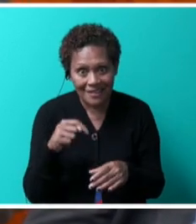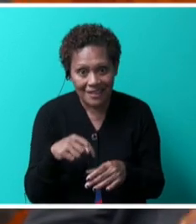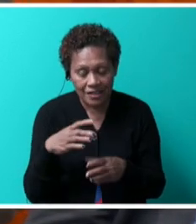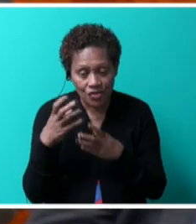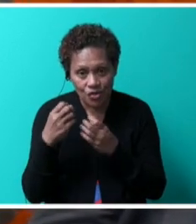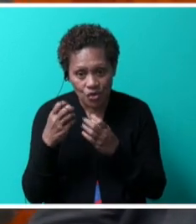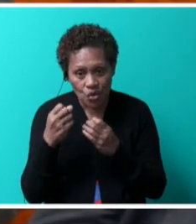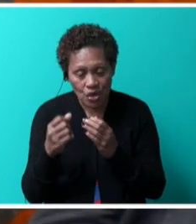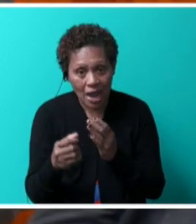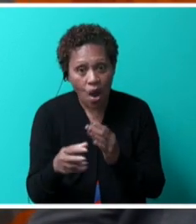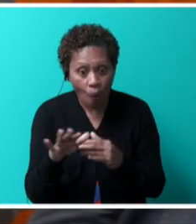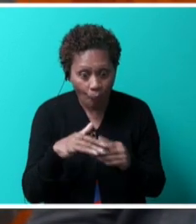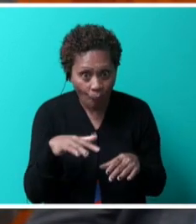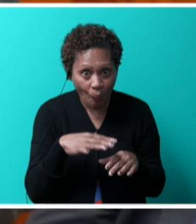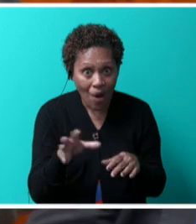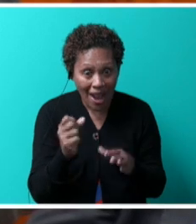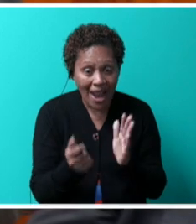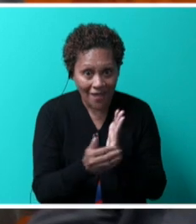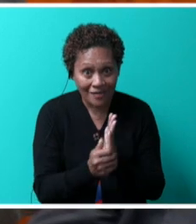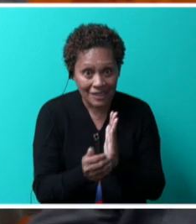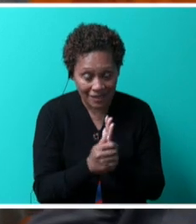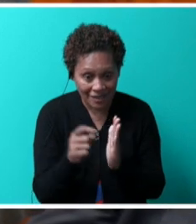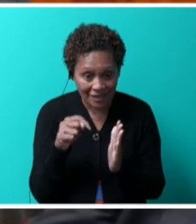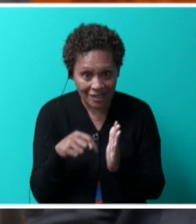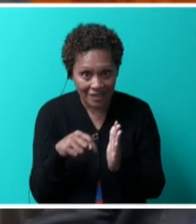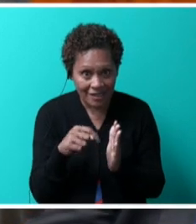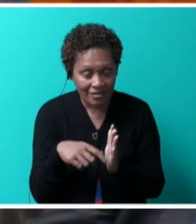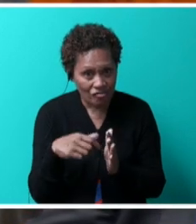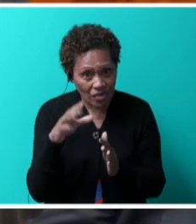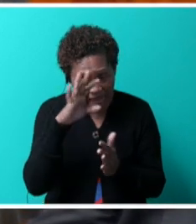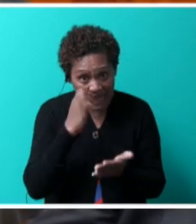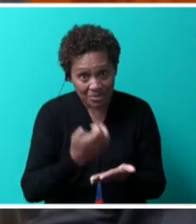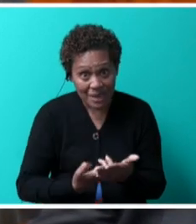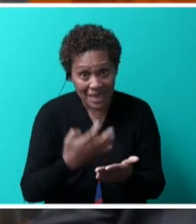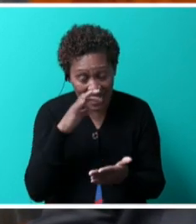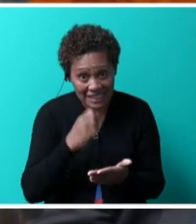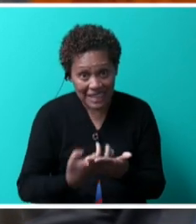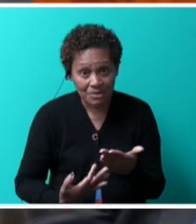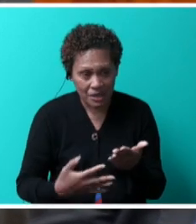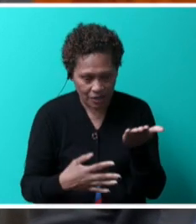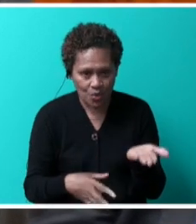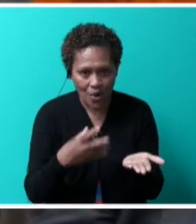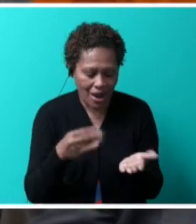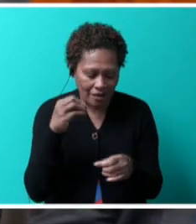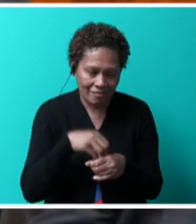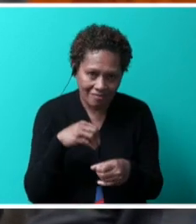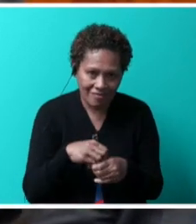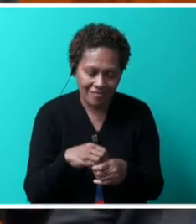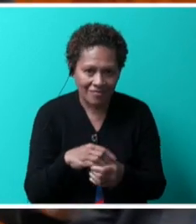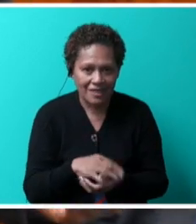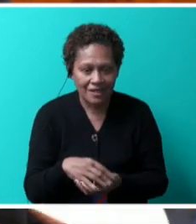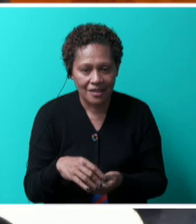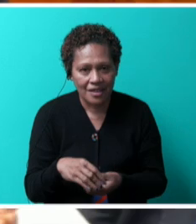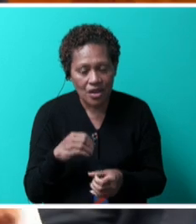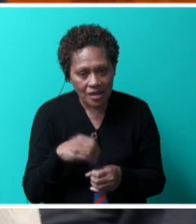specialist, value chain and agribusiness specialist, land tenure and institutional expert, soil and water